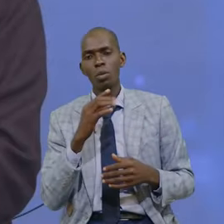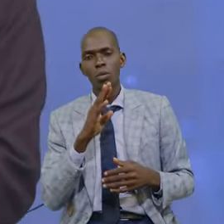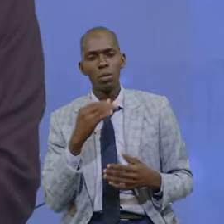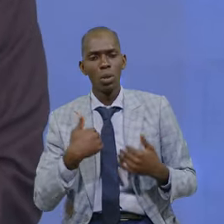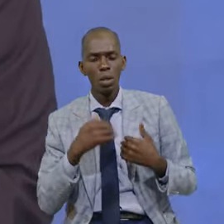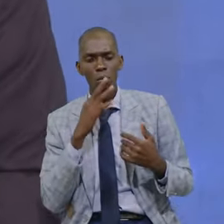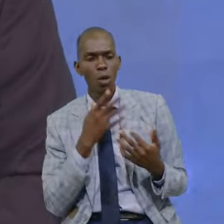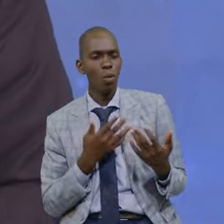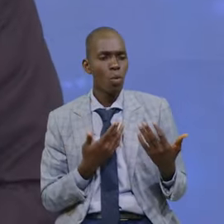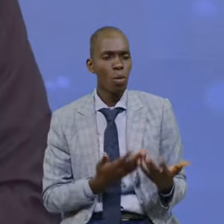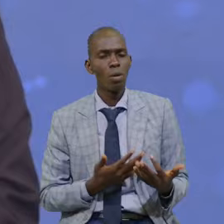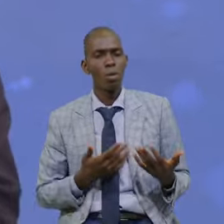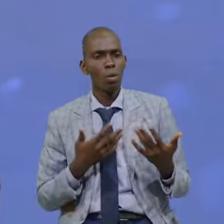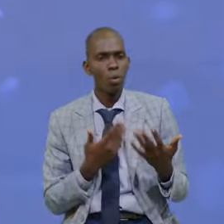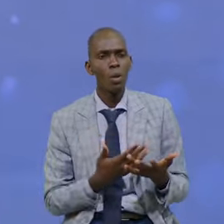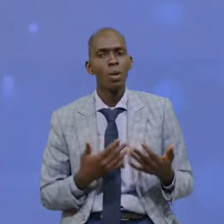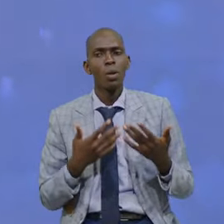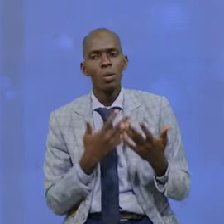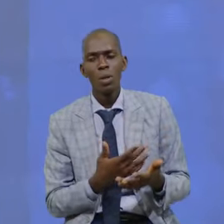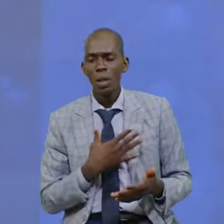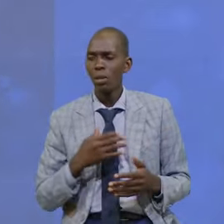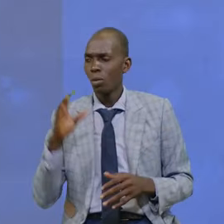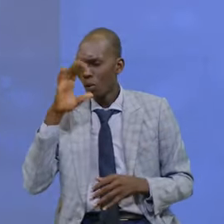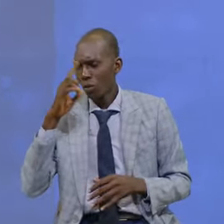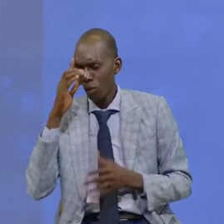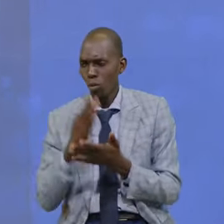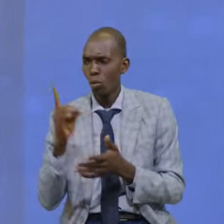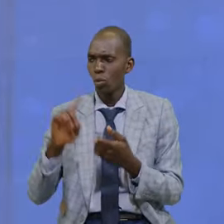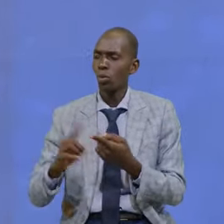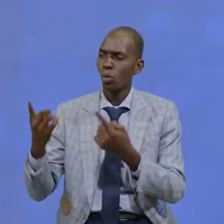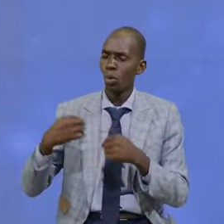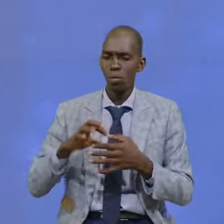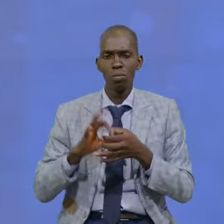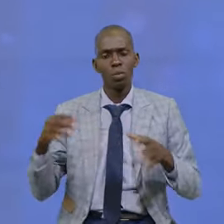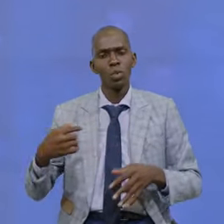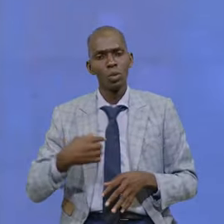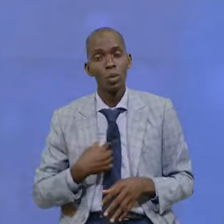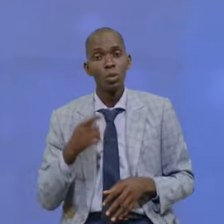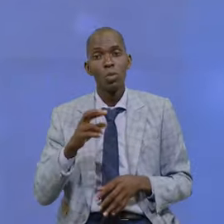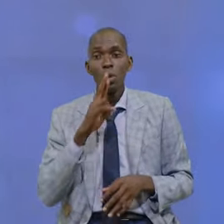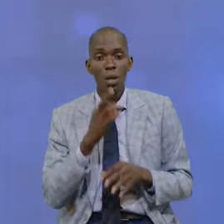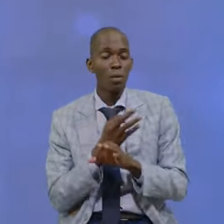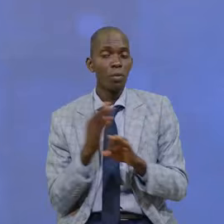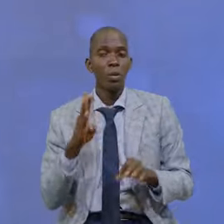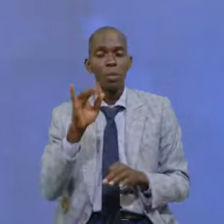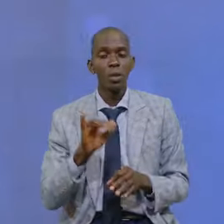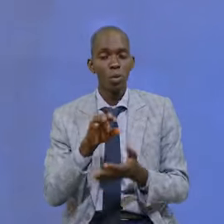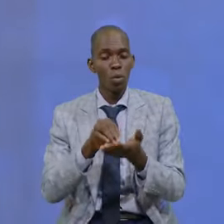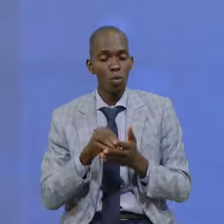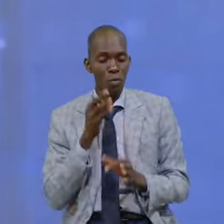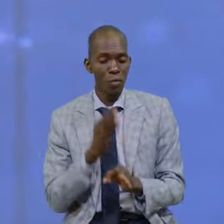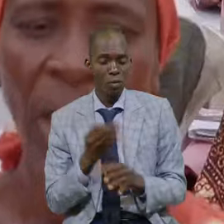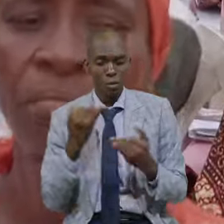you open your mouth, come, somebody come and loose me, somebody come and set me free. You're free by your own faith today